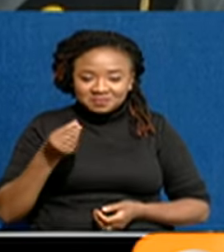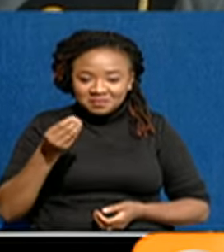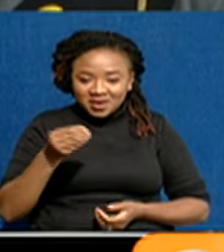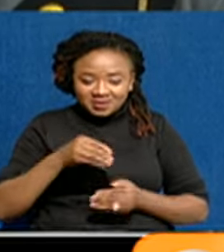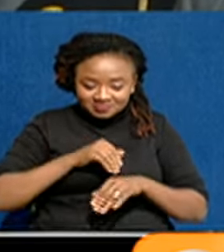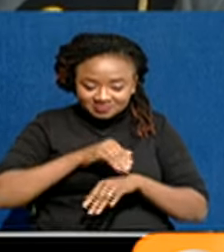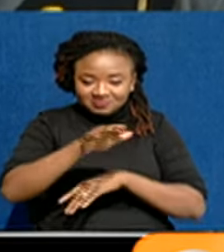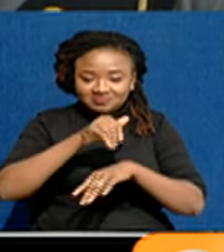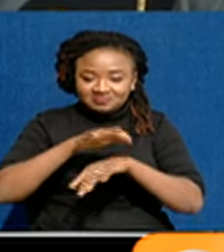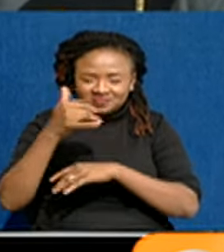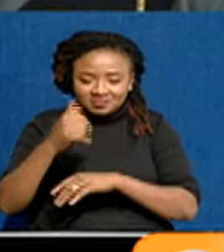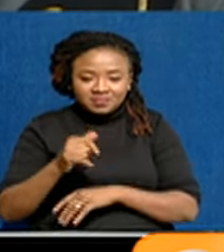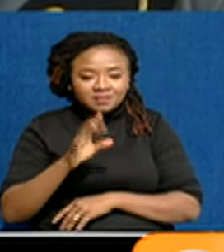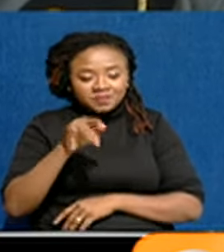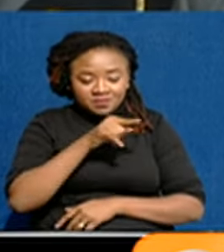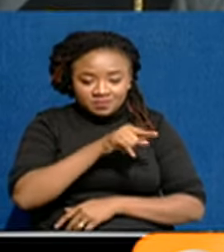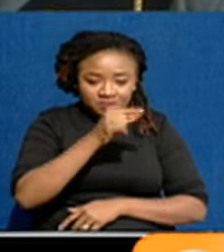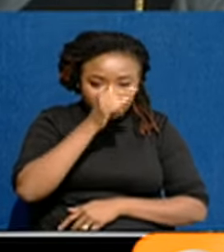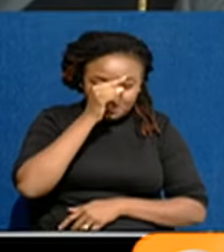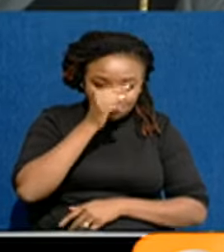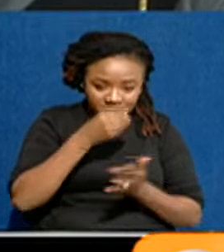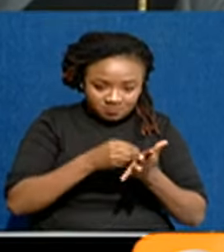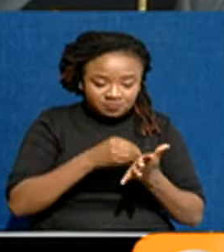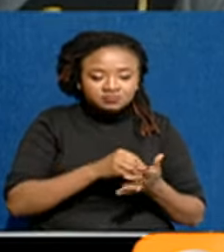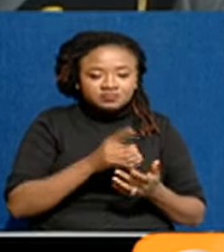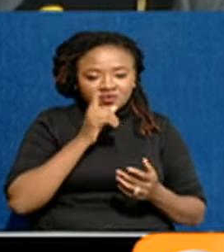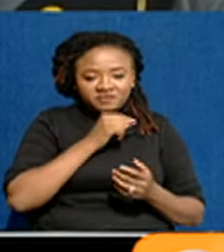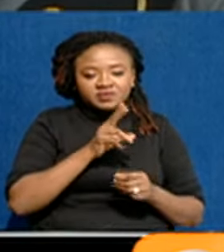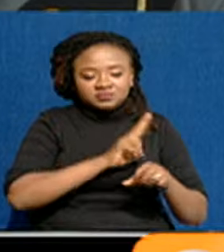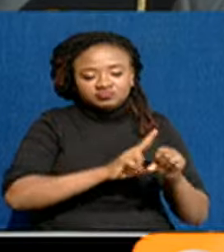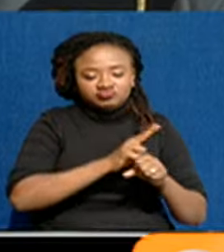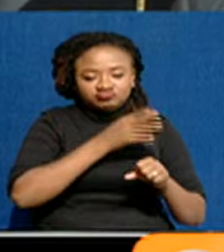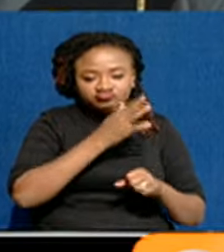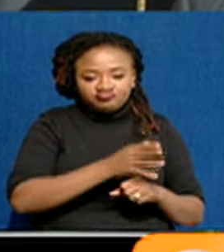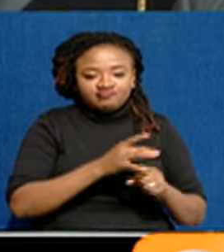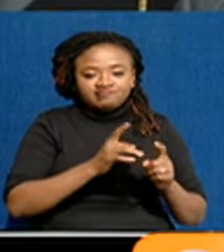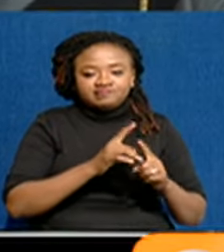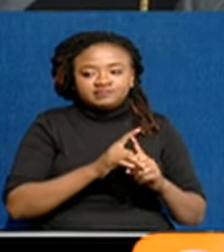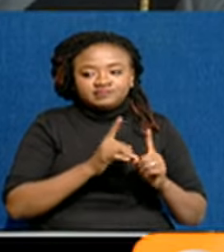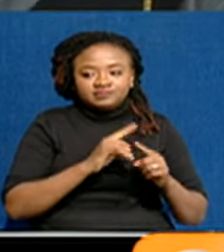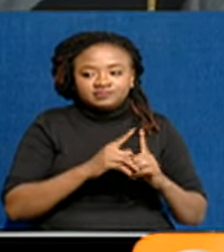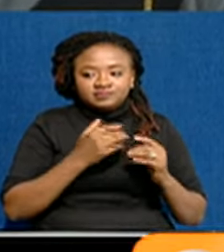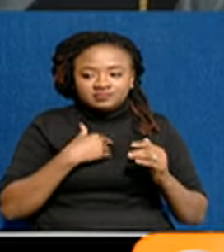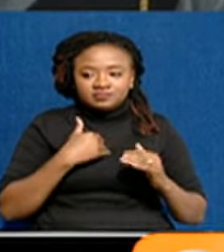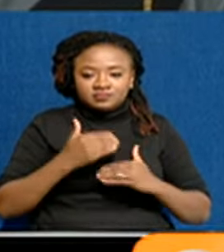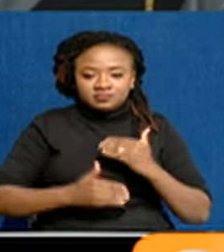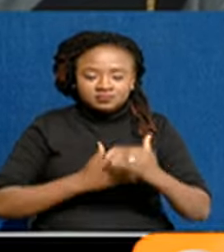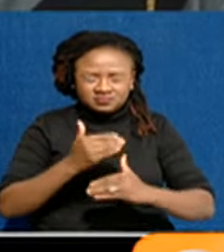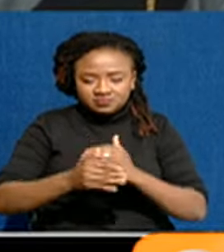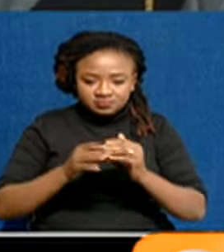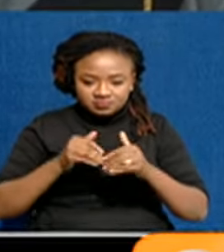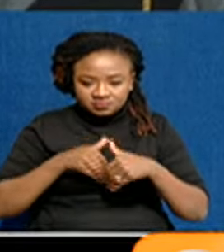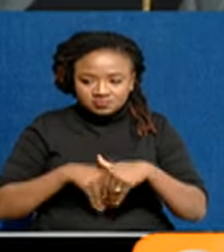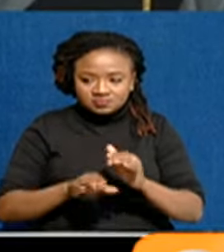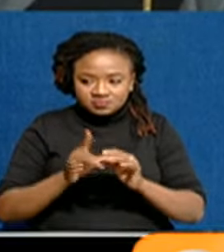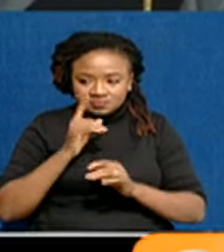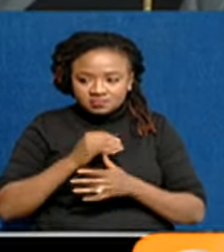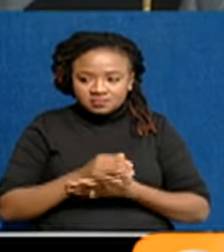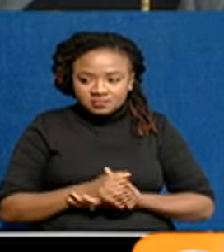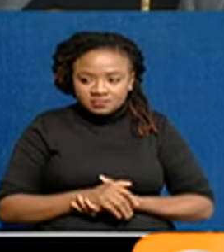The money is already committed, but there are government procedures to be followed, and there is also there are procedures that are followed during emergency, Trevor. Okay. Let me